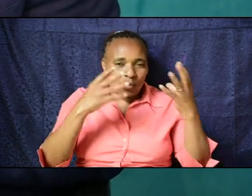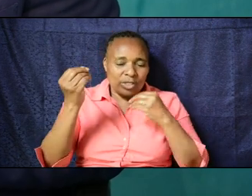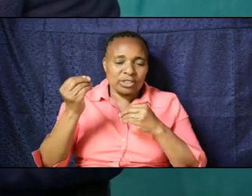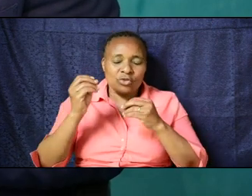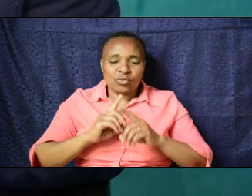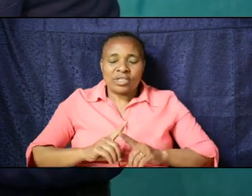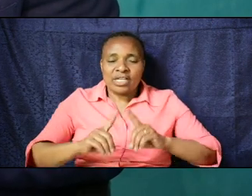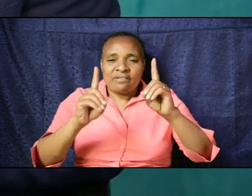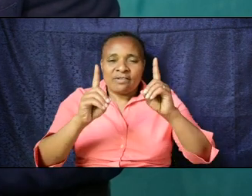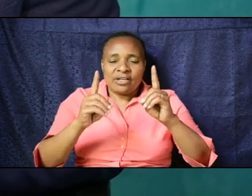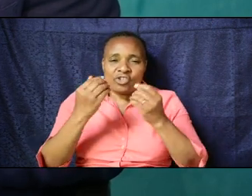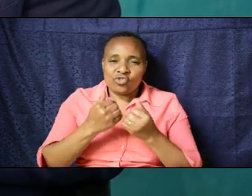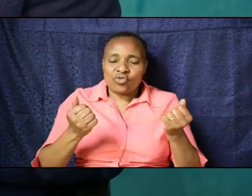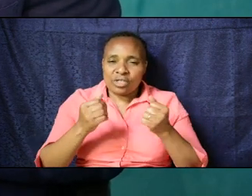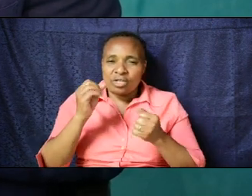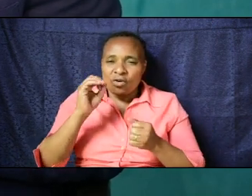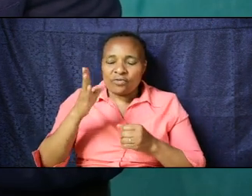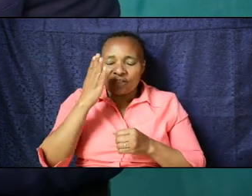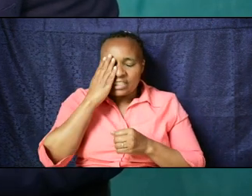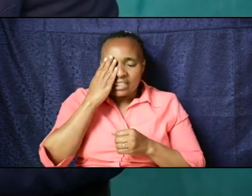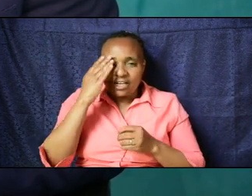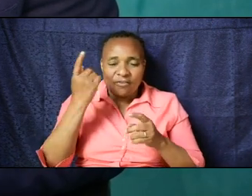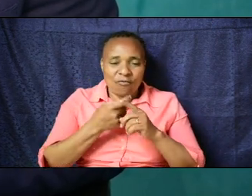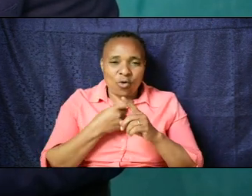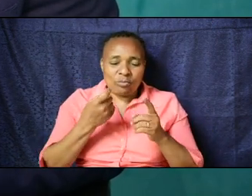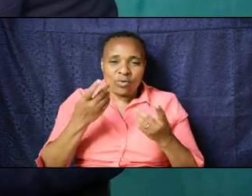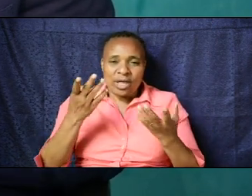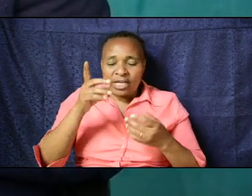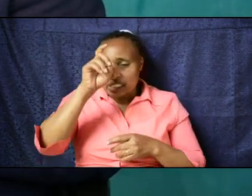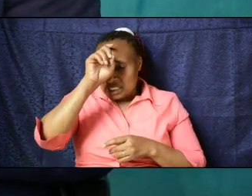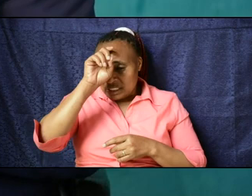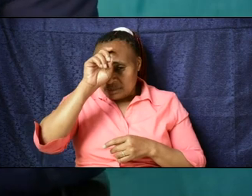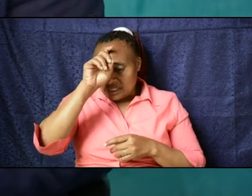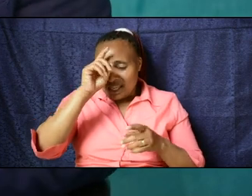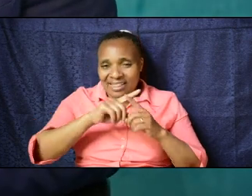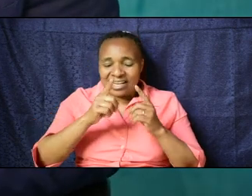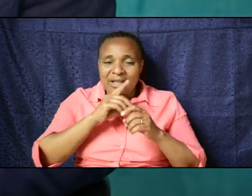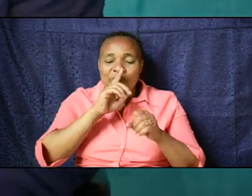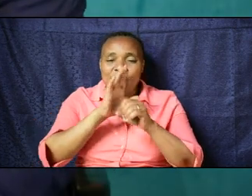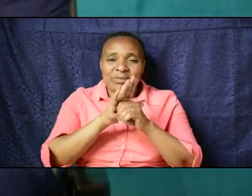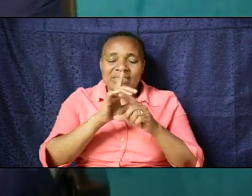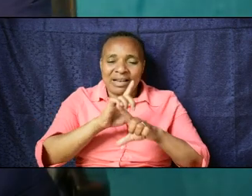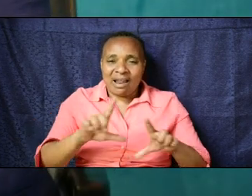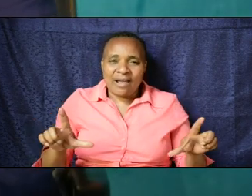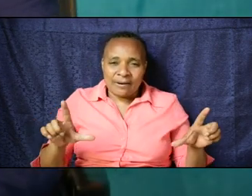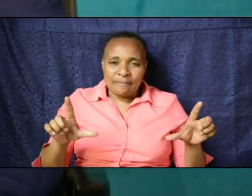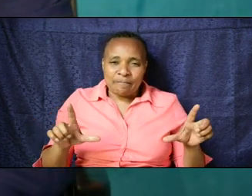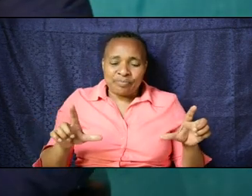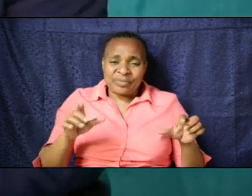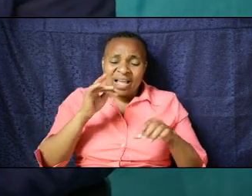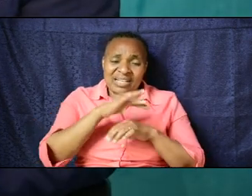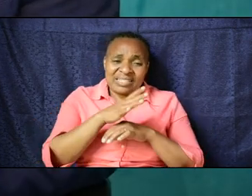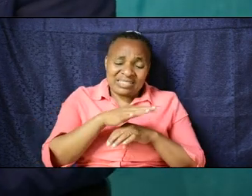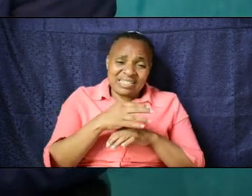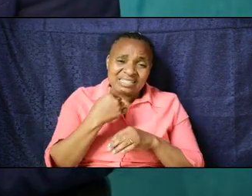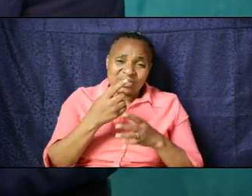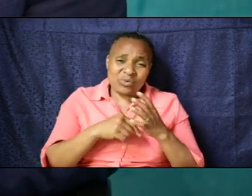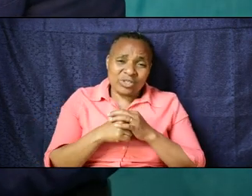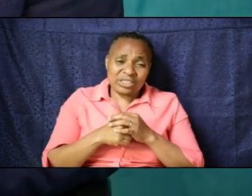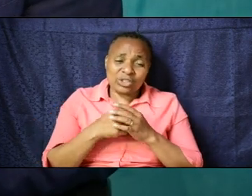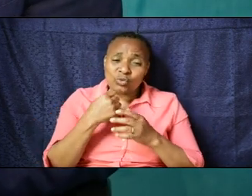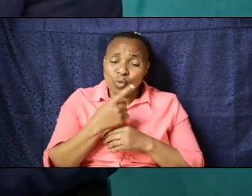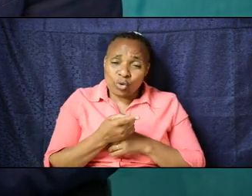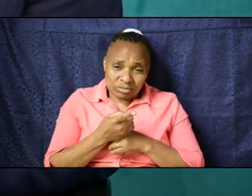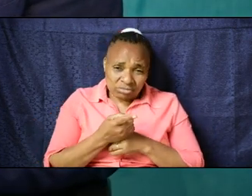to deliver the children of Israel from Egypt, and then to the promised land, as I said earlier, one thing that he was told was